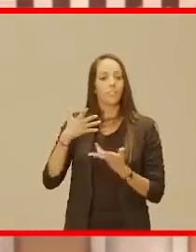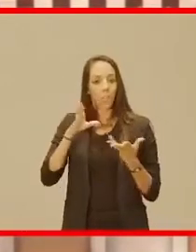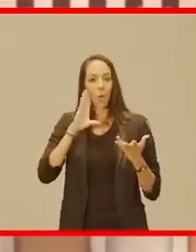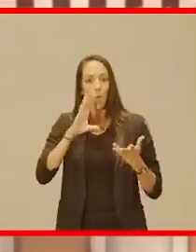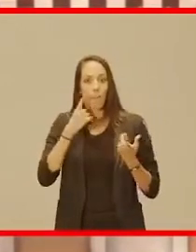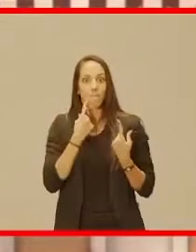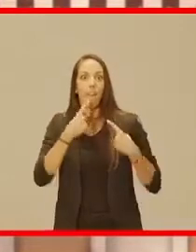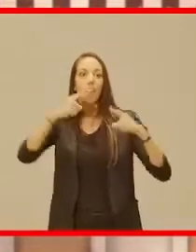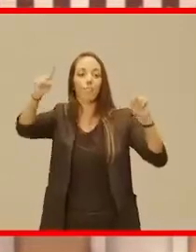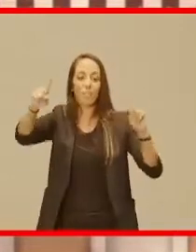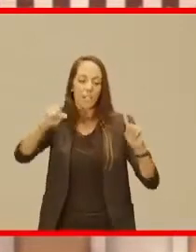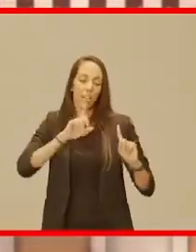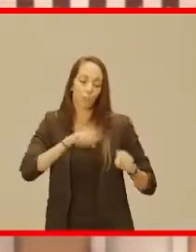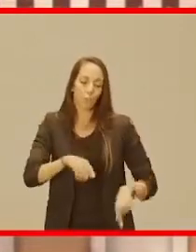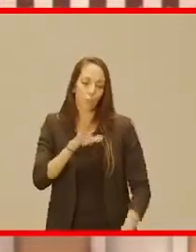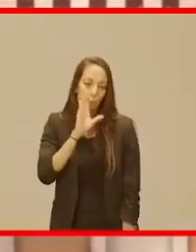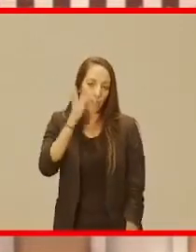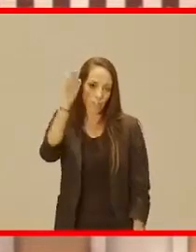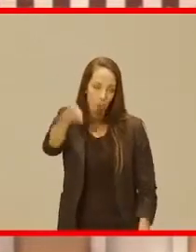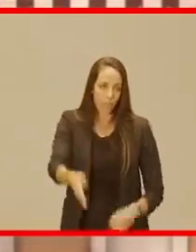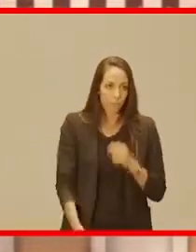issue.